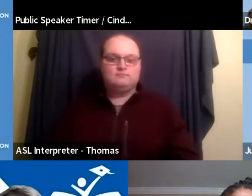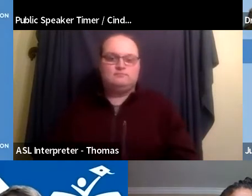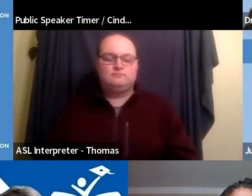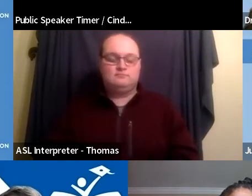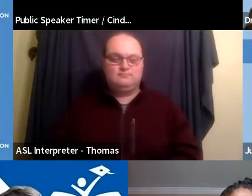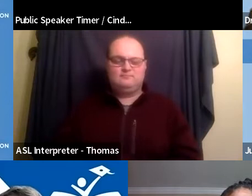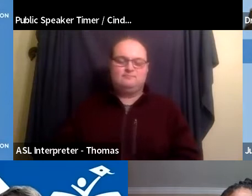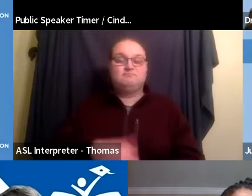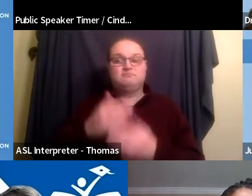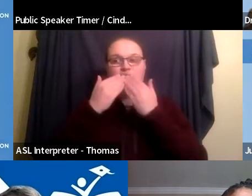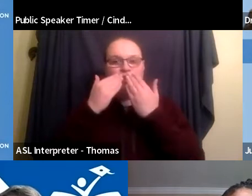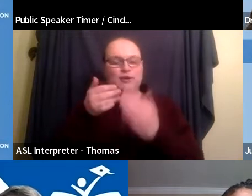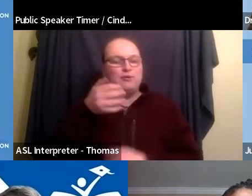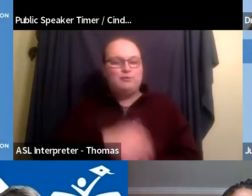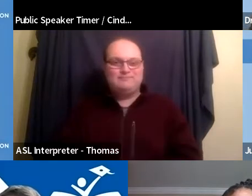Thank you very much, Ms.